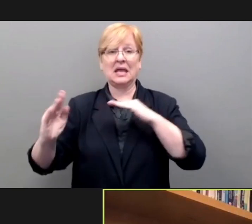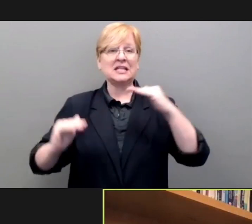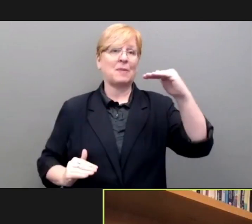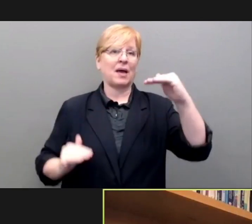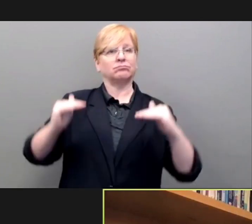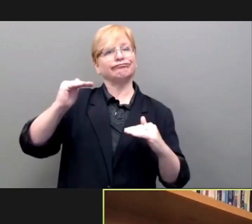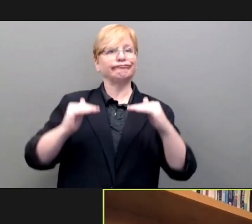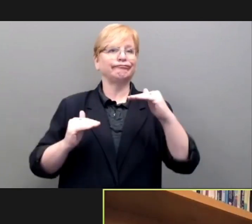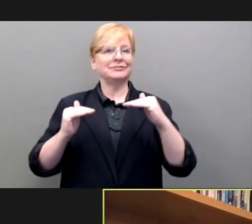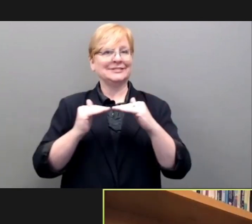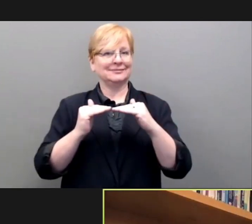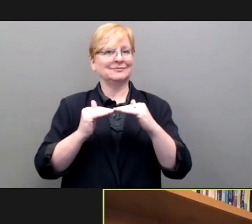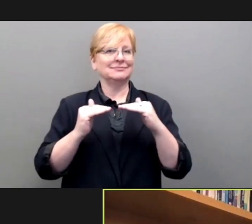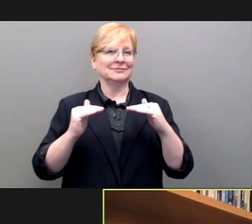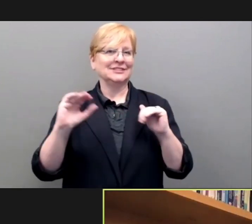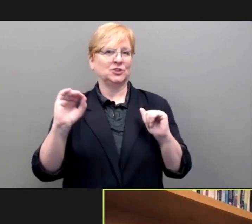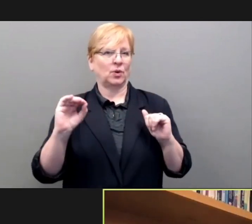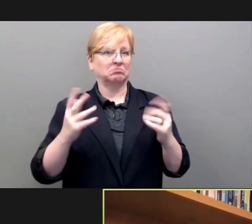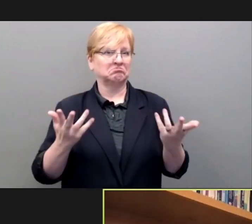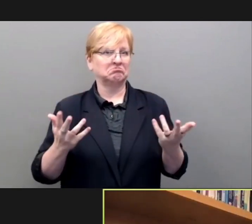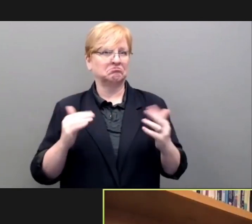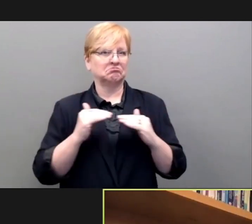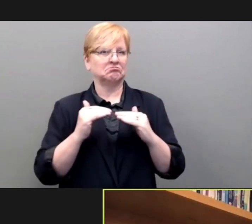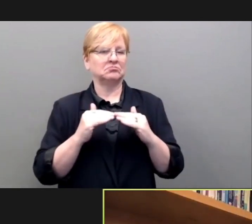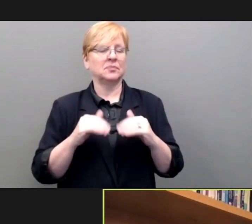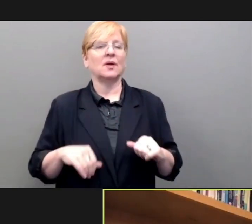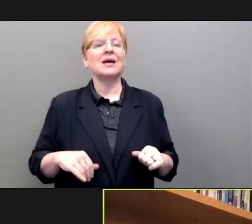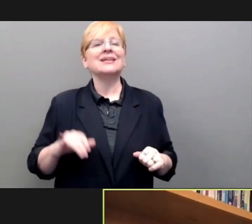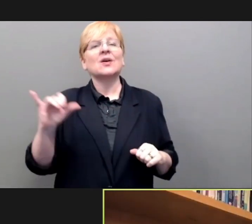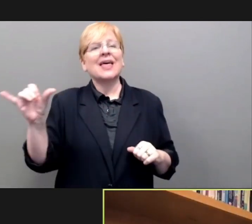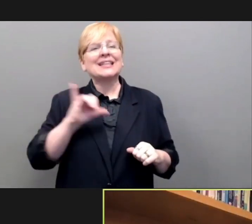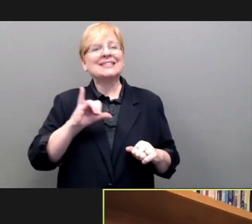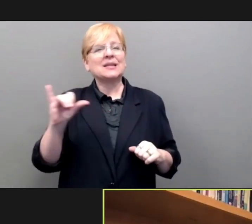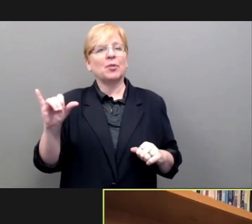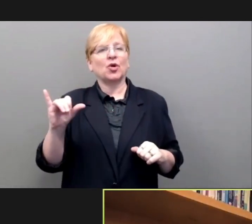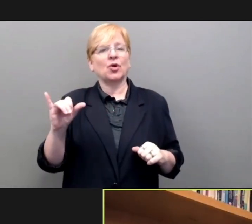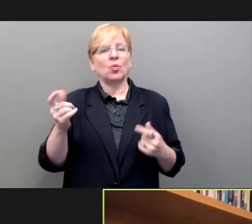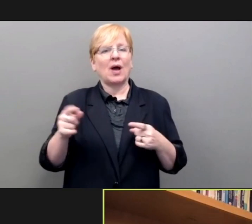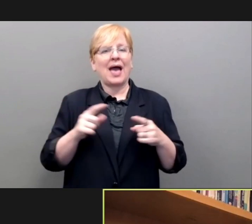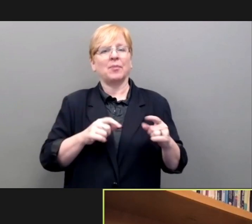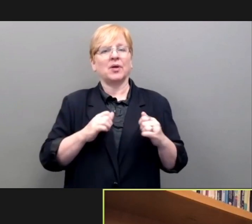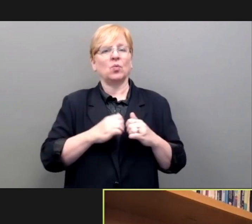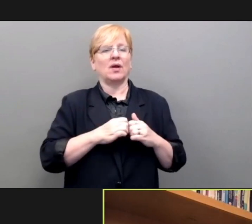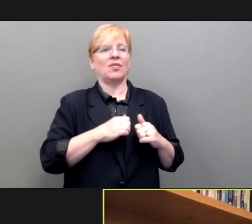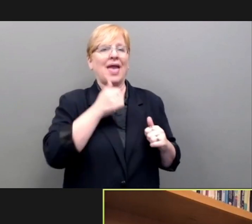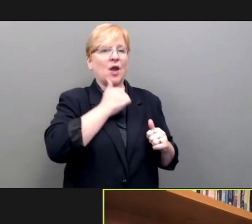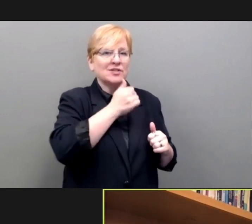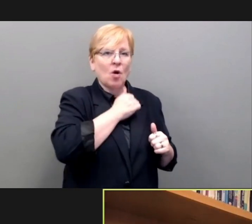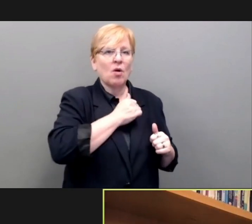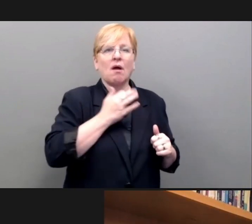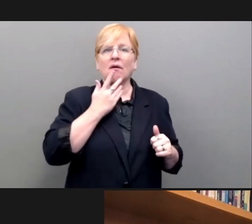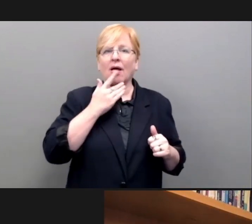transfer. And we have those sort of similar exchanges with Arizona and Colorado as well. Thank you.